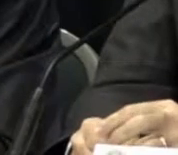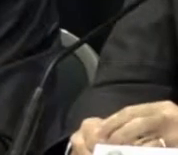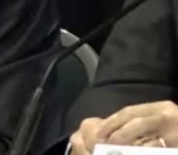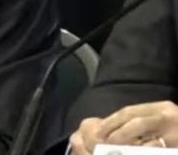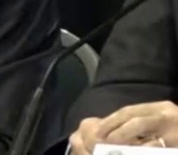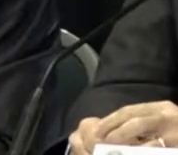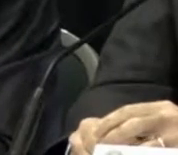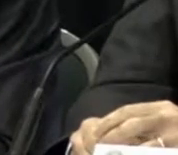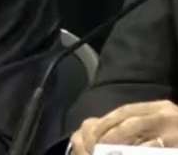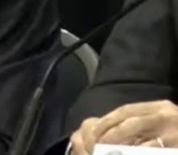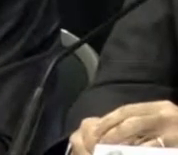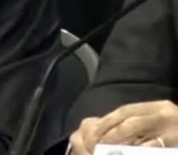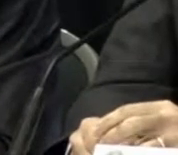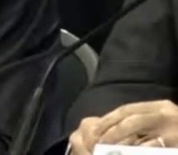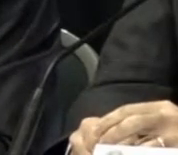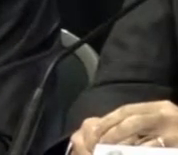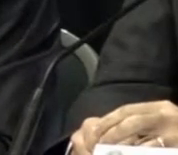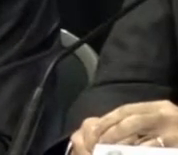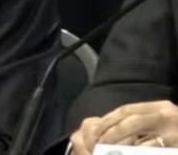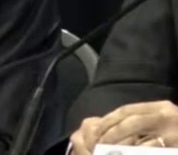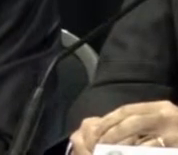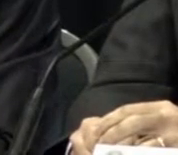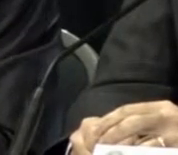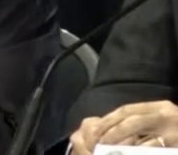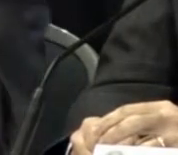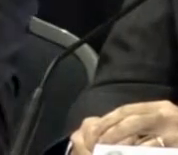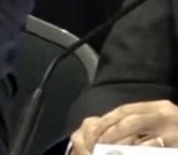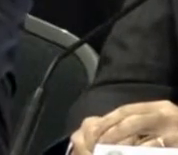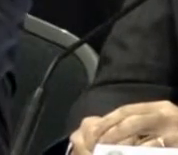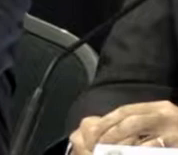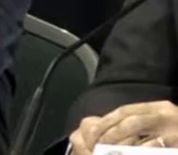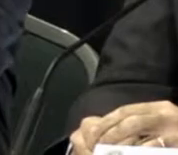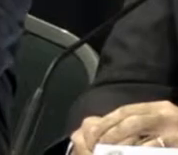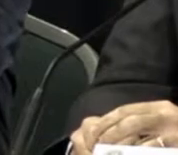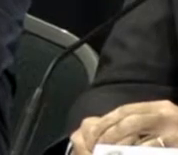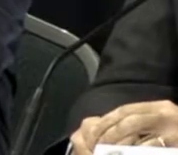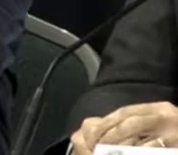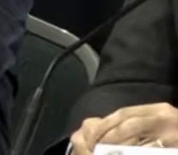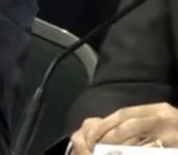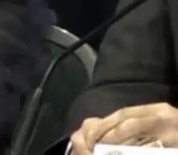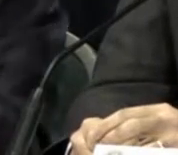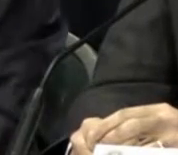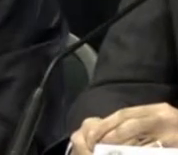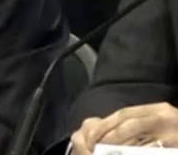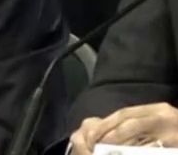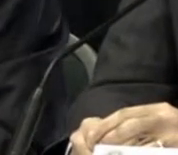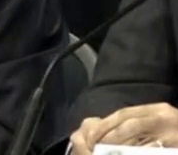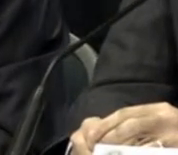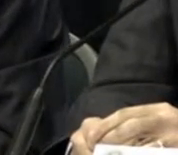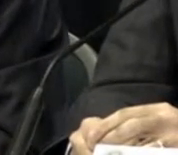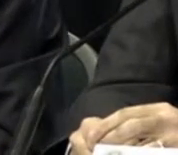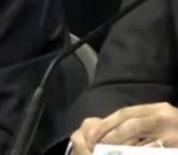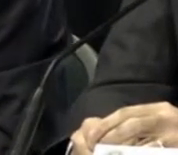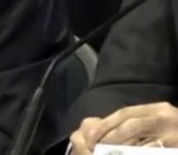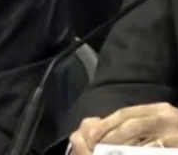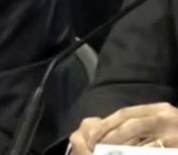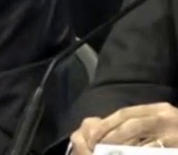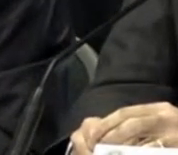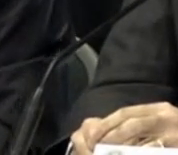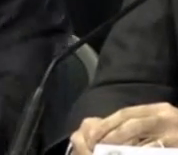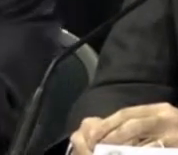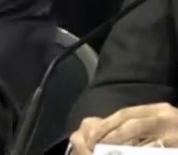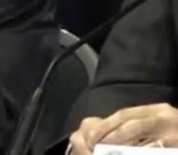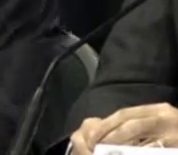legislation. And that's what we need to clarify even further. I think it's a great first step,